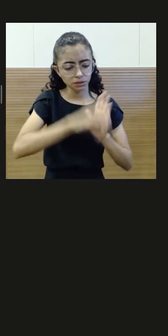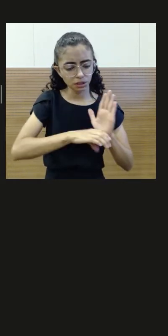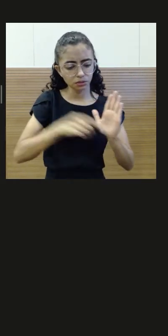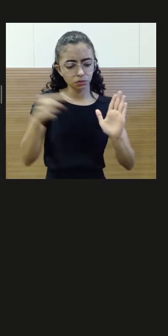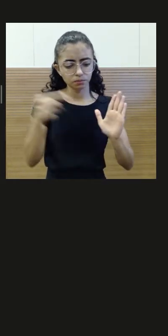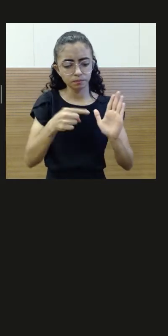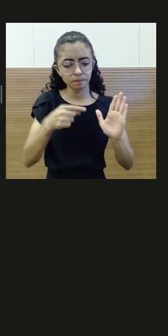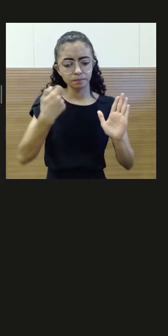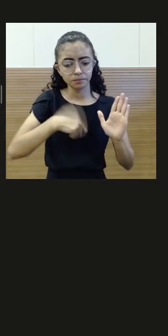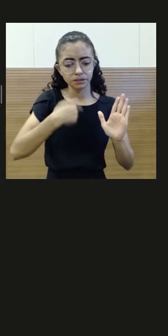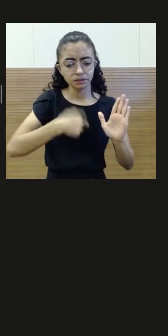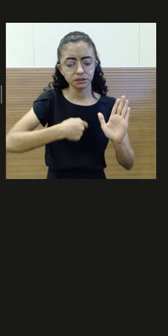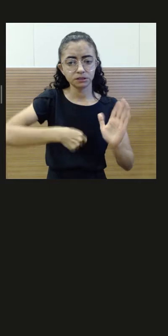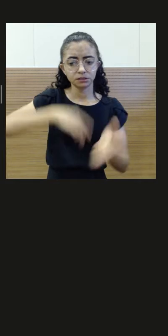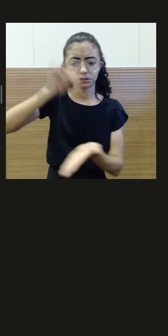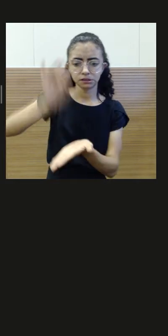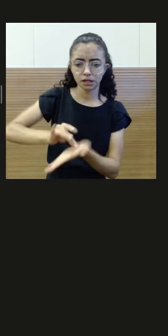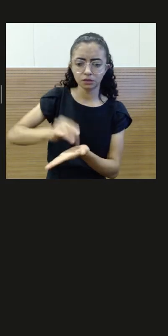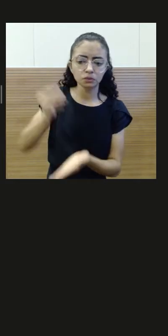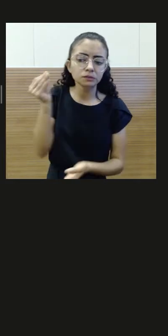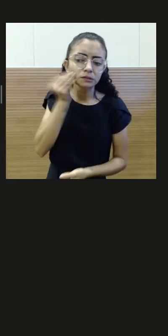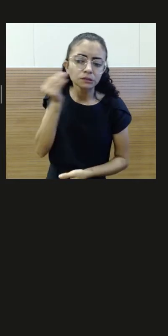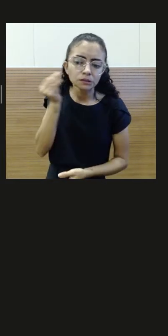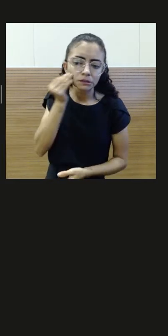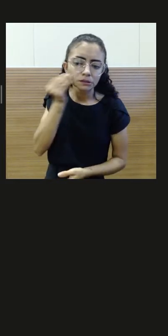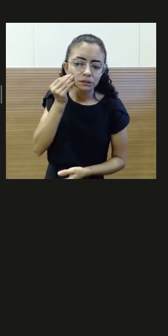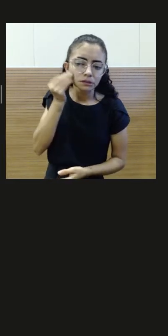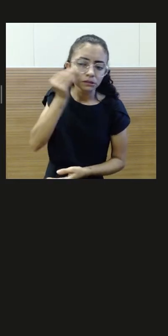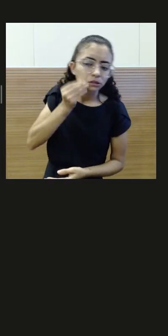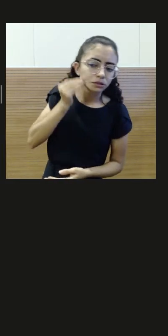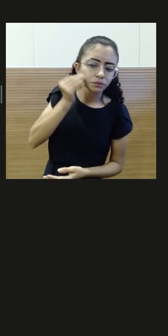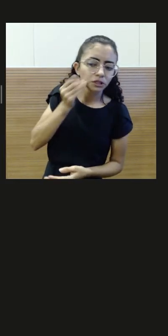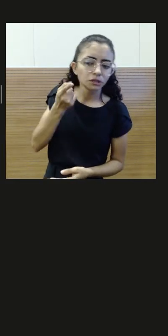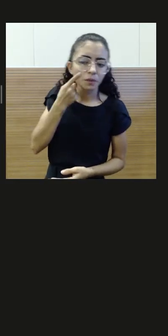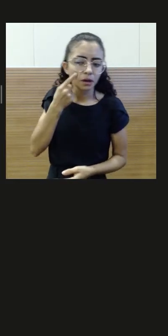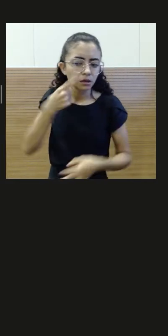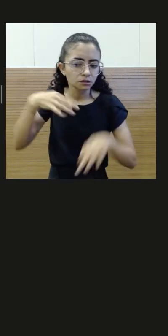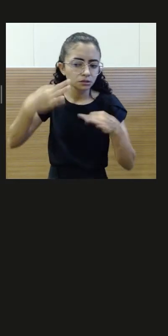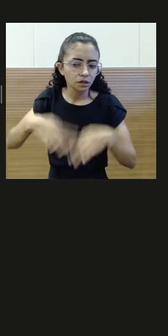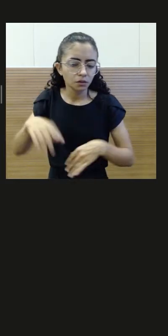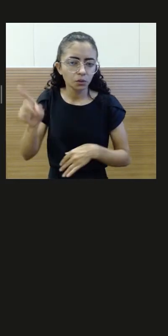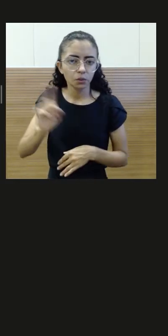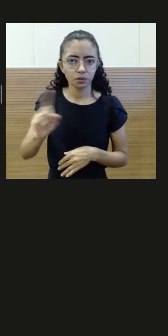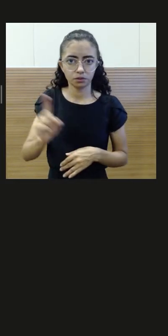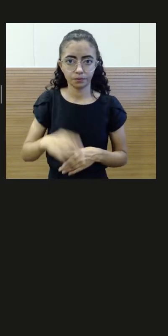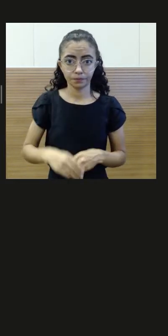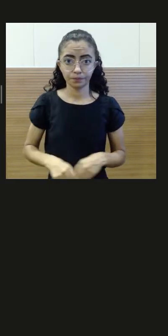who accept the new paradigm or who have grown up with it. This takes time.